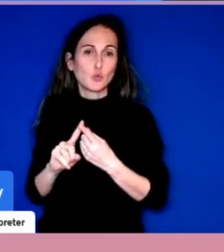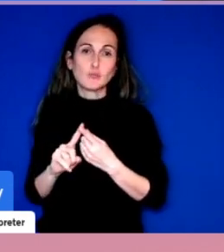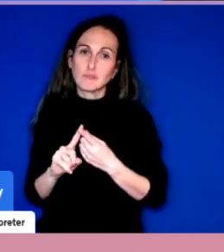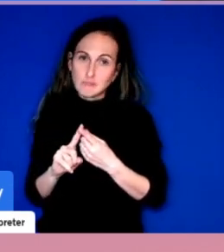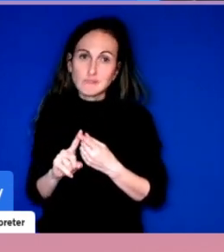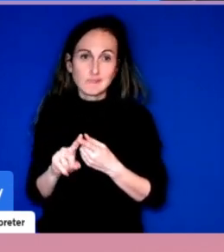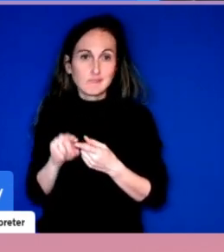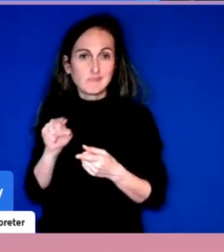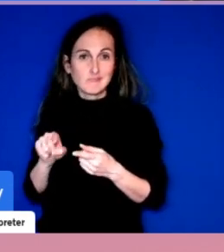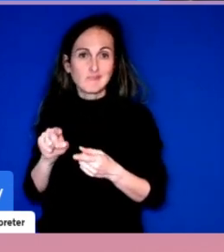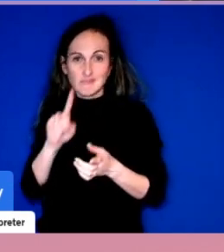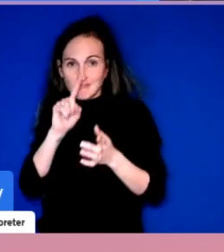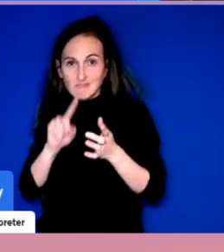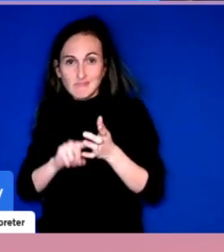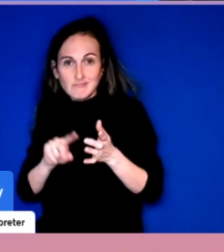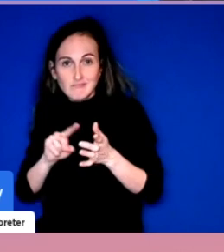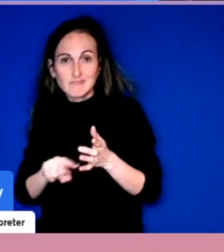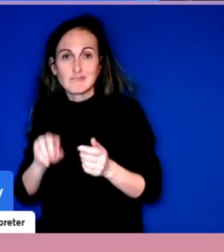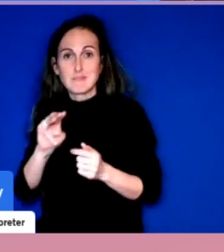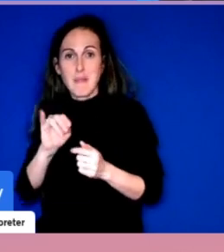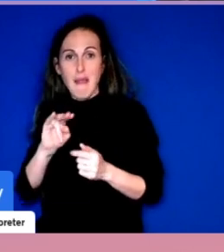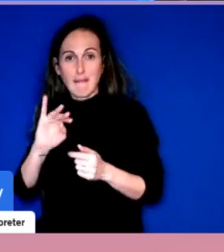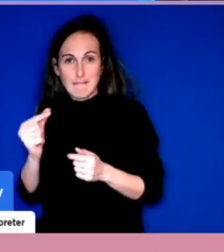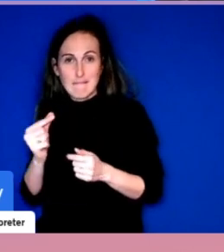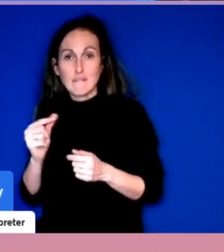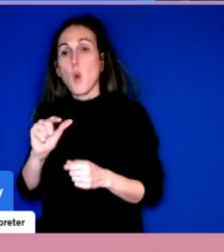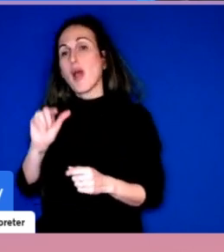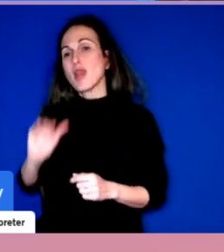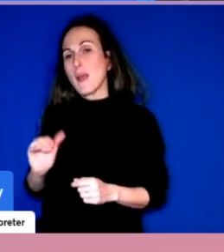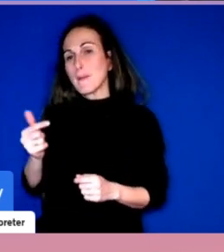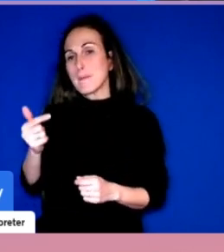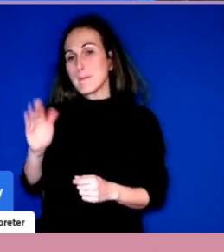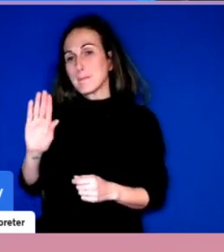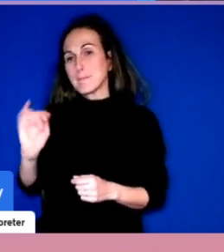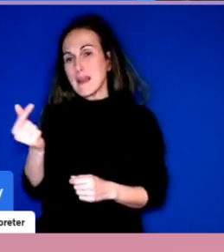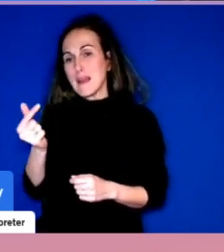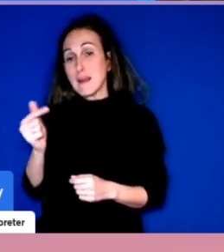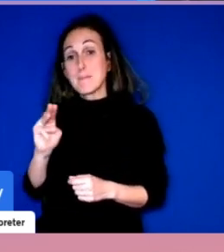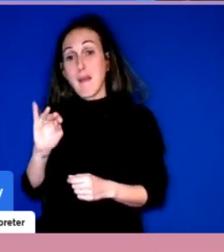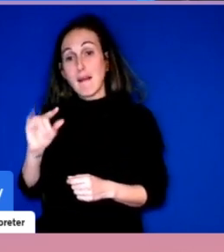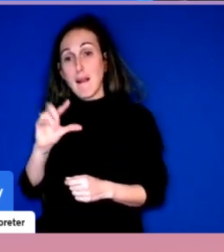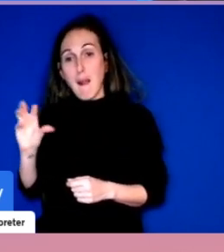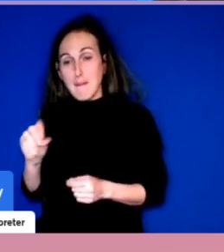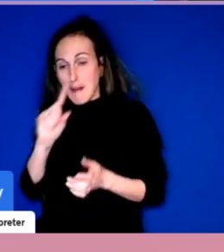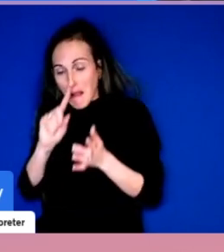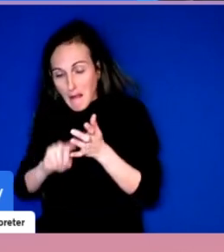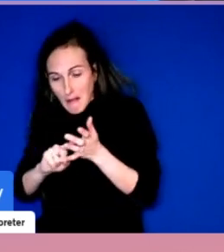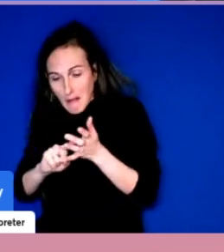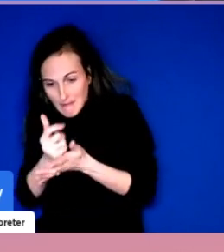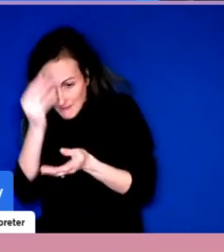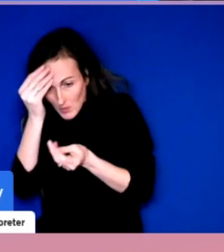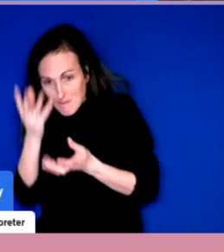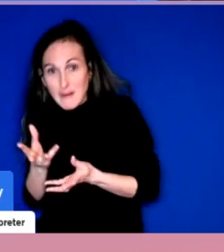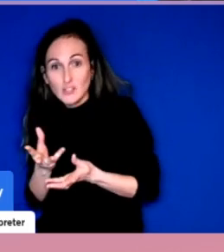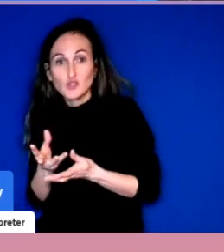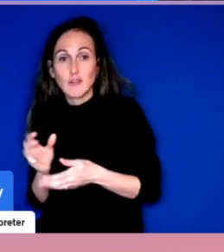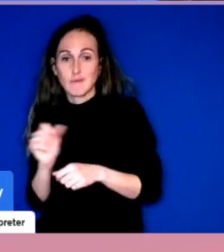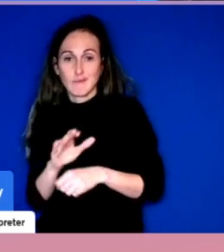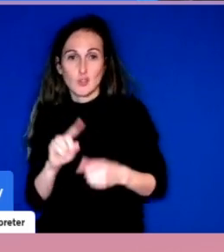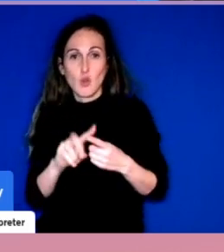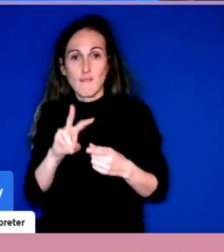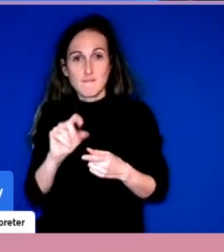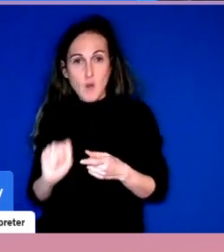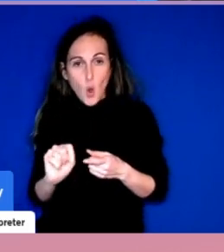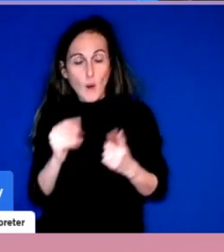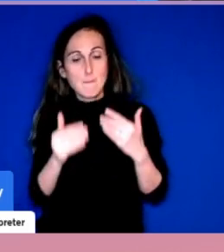with these remote sites looking to run Kubernetes locally to process data, send it back to the central